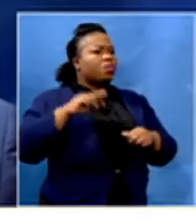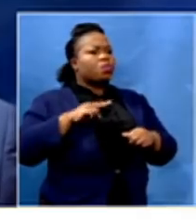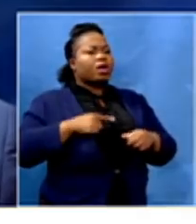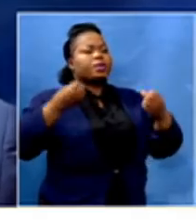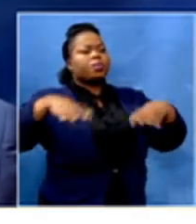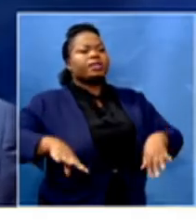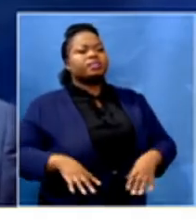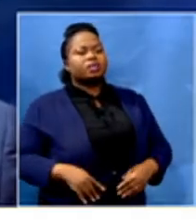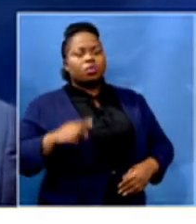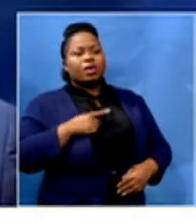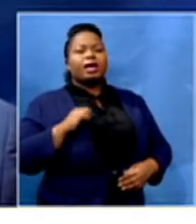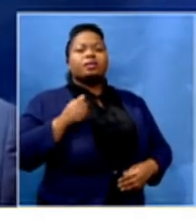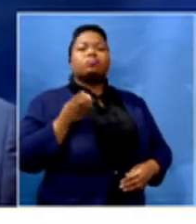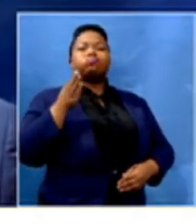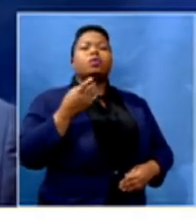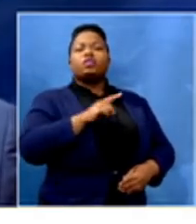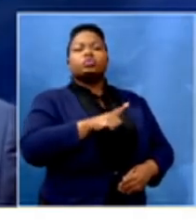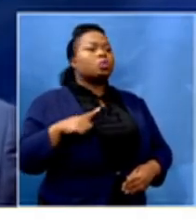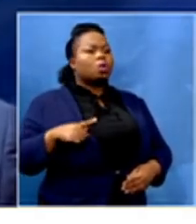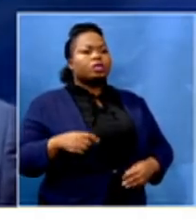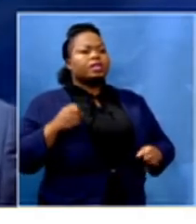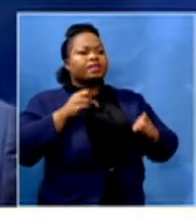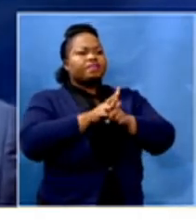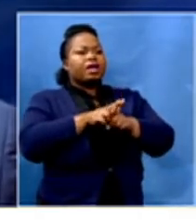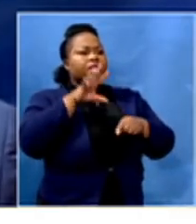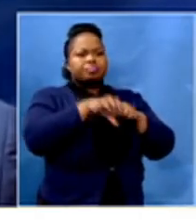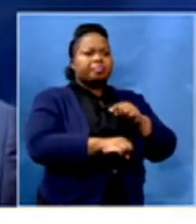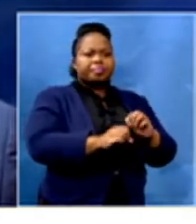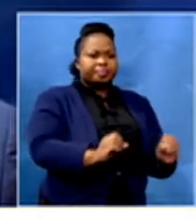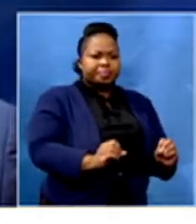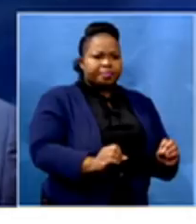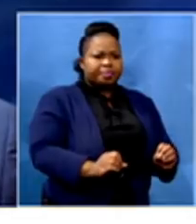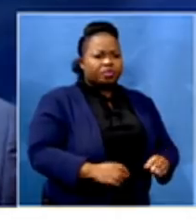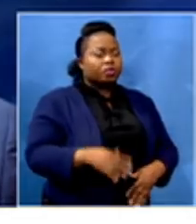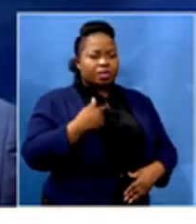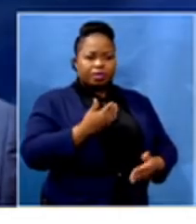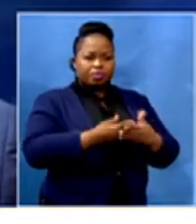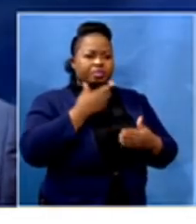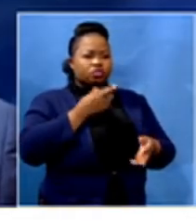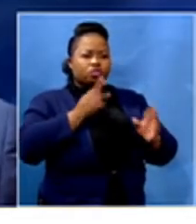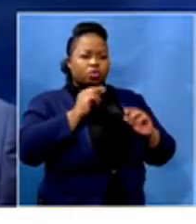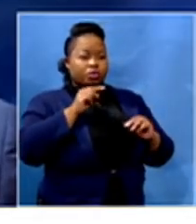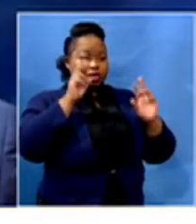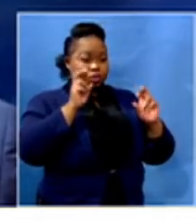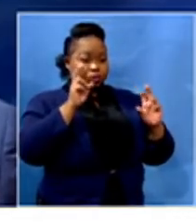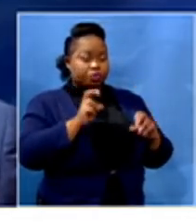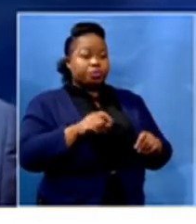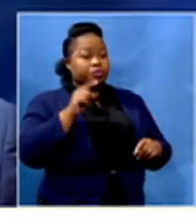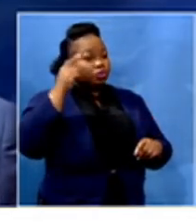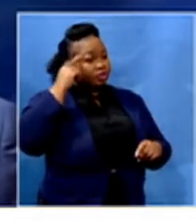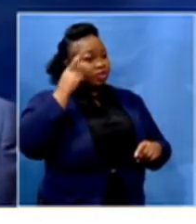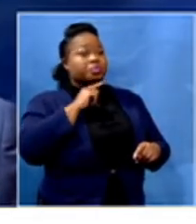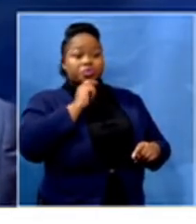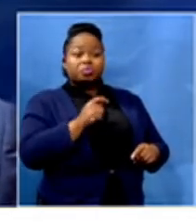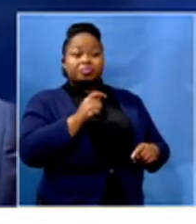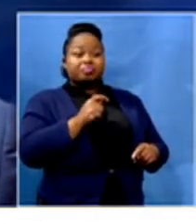they've been sitting for too long and the virus would not be picked up anyway. Let's get responses to this now, and that you should in fact be